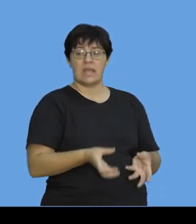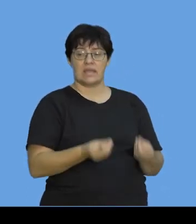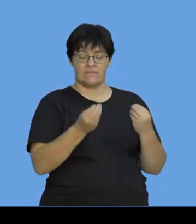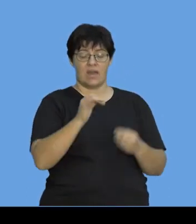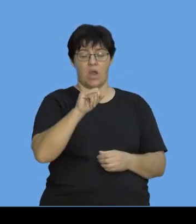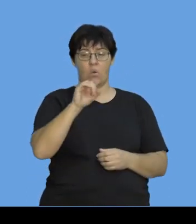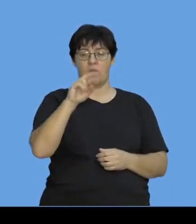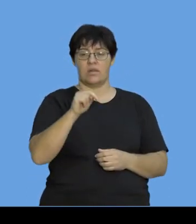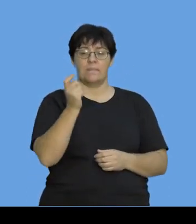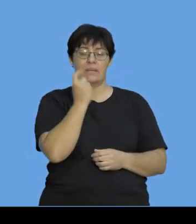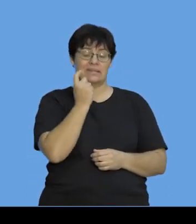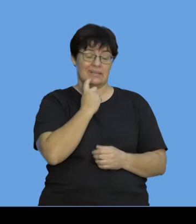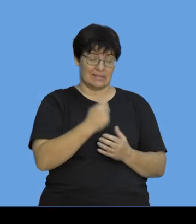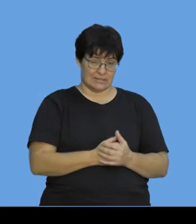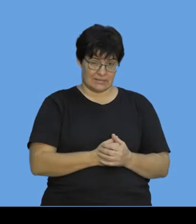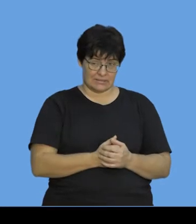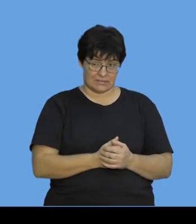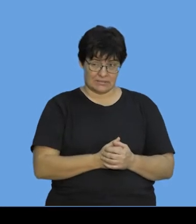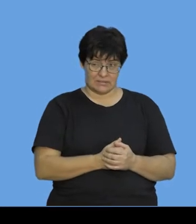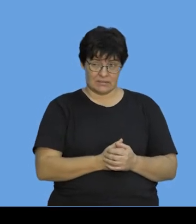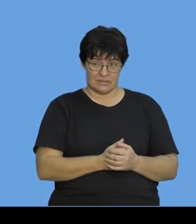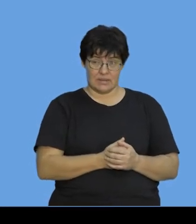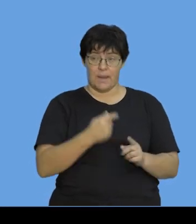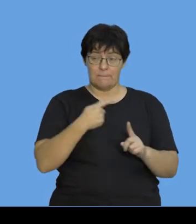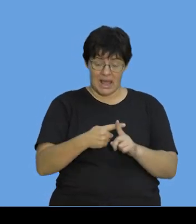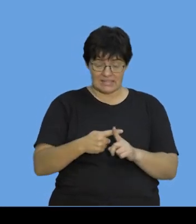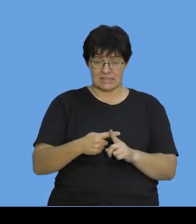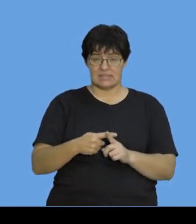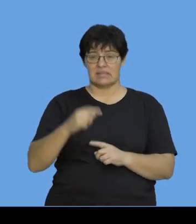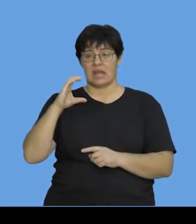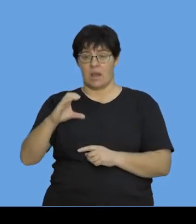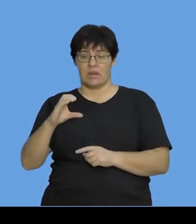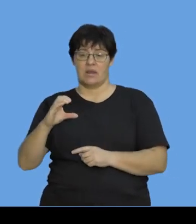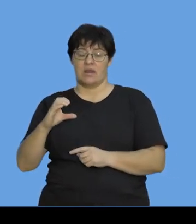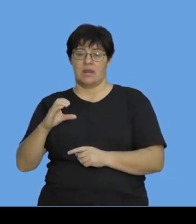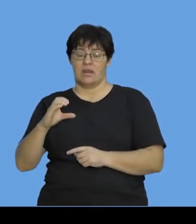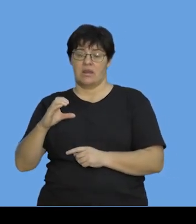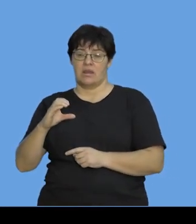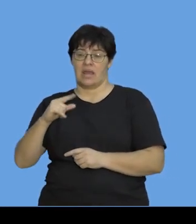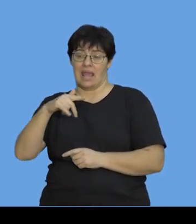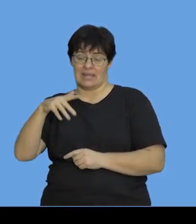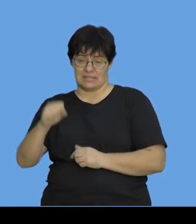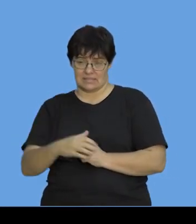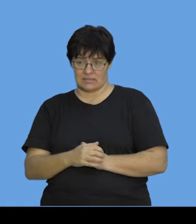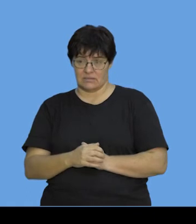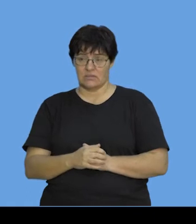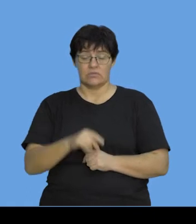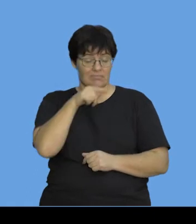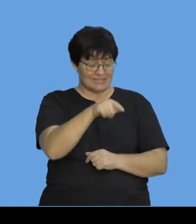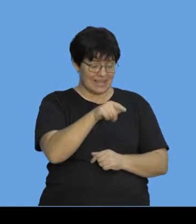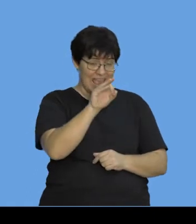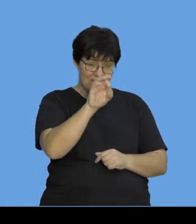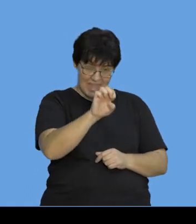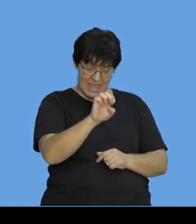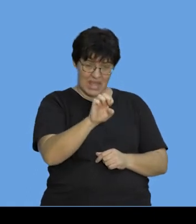metal and carbon dioxide gas. So the process involved here, our main product of interest is the iron,